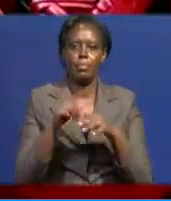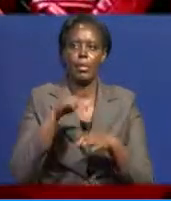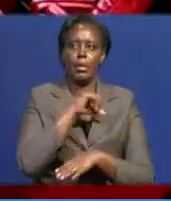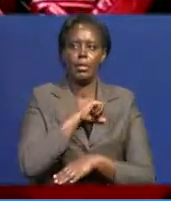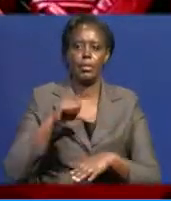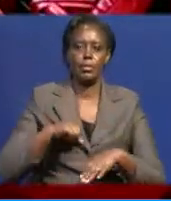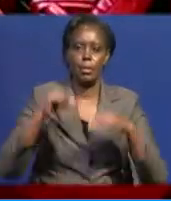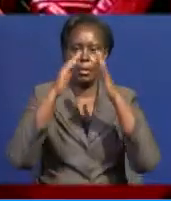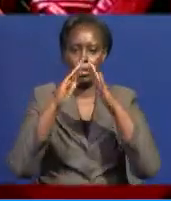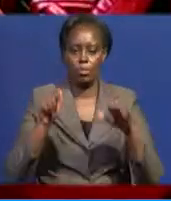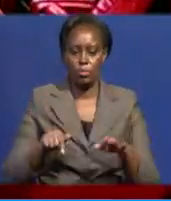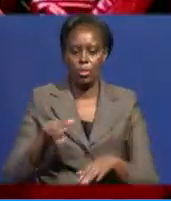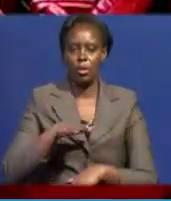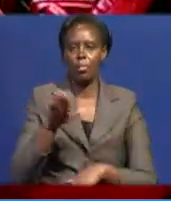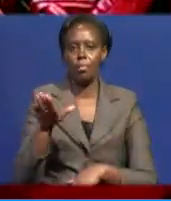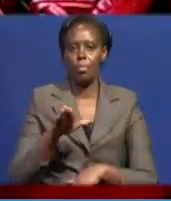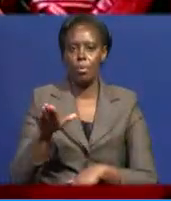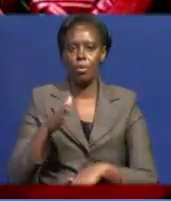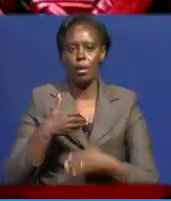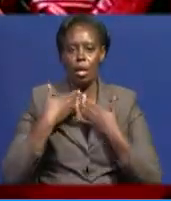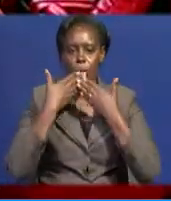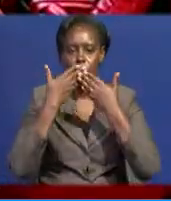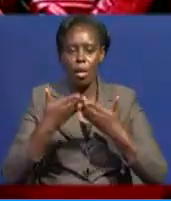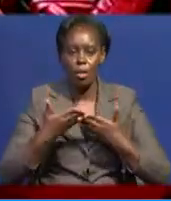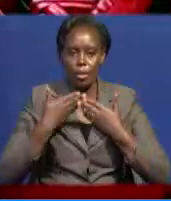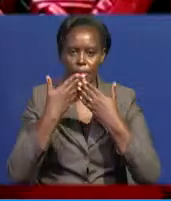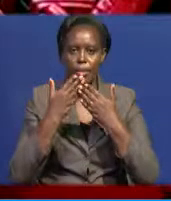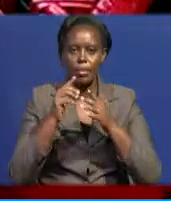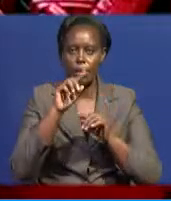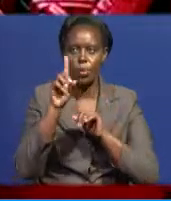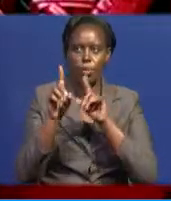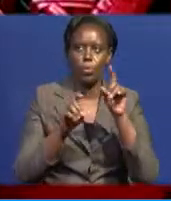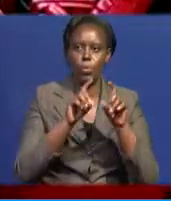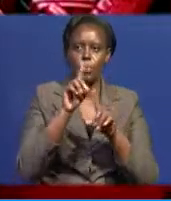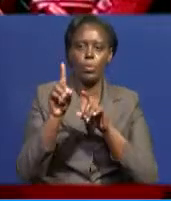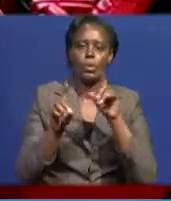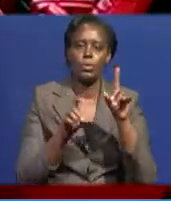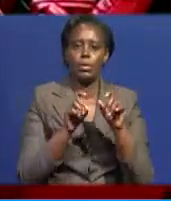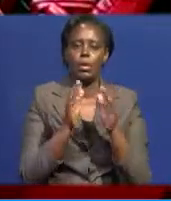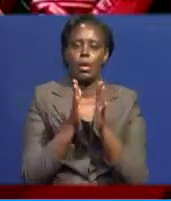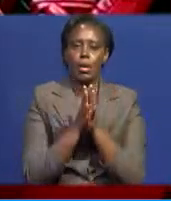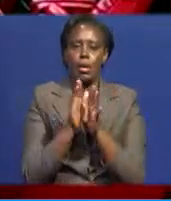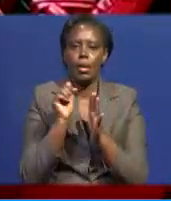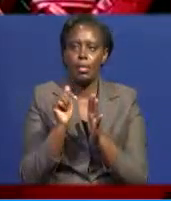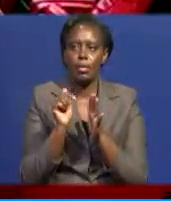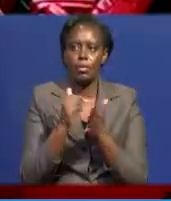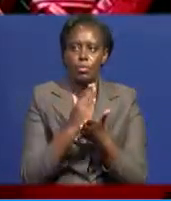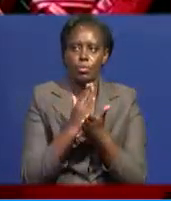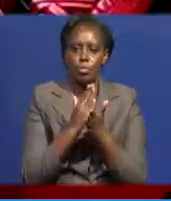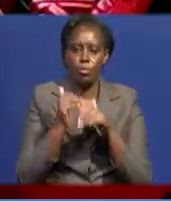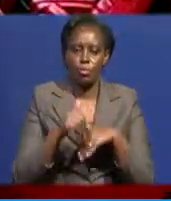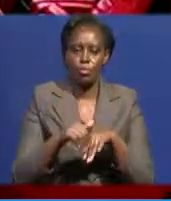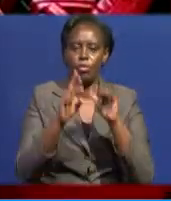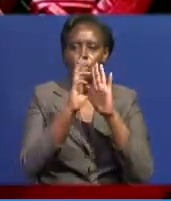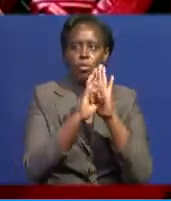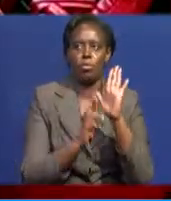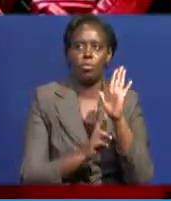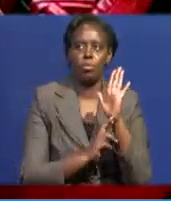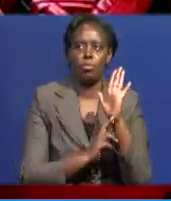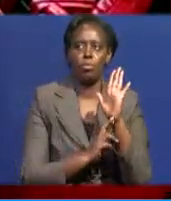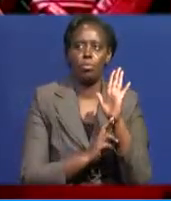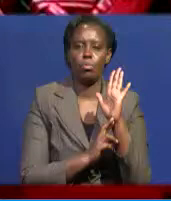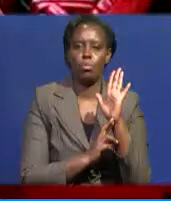Senate chambers this morning to respond to members' questions. And this is, of course, pursuant to the House Standing